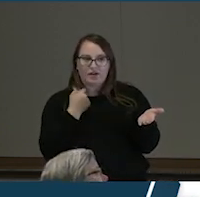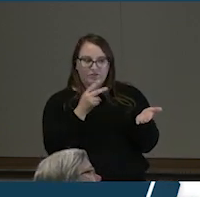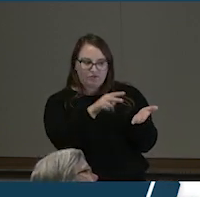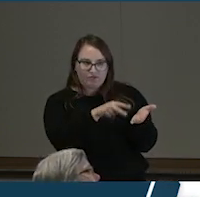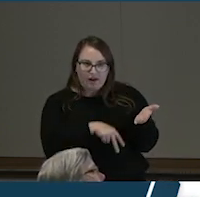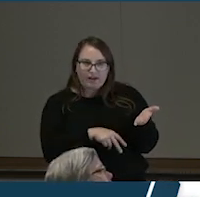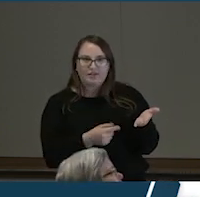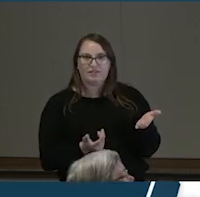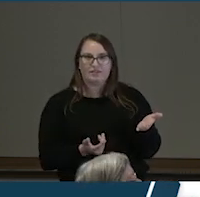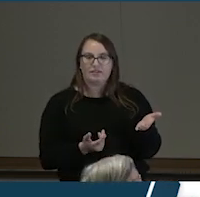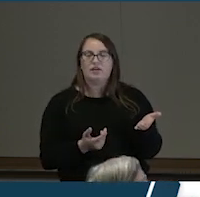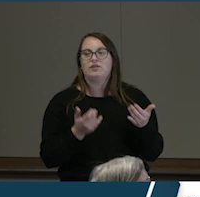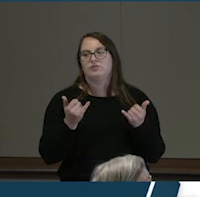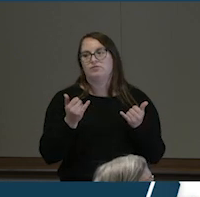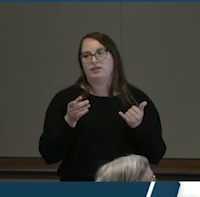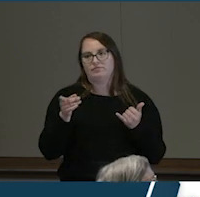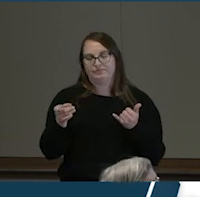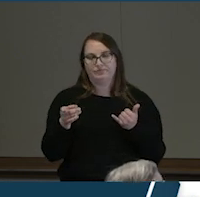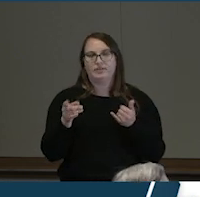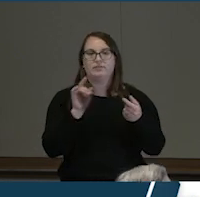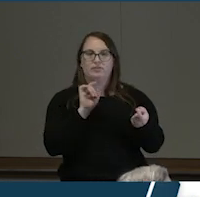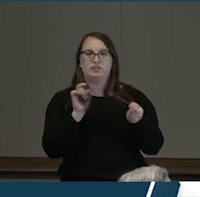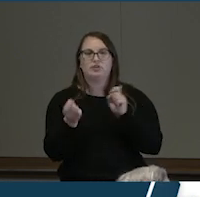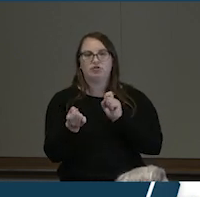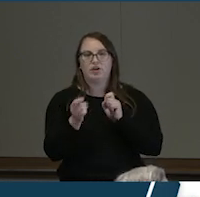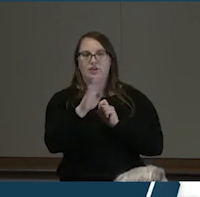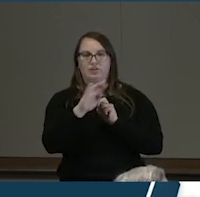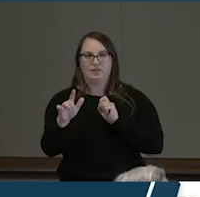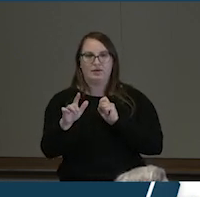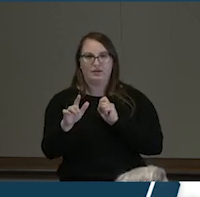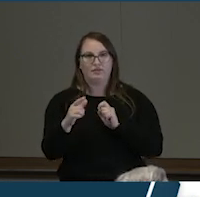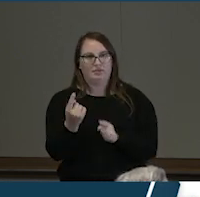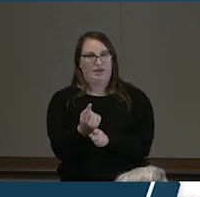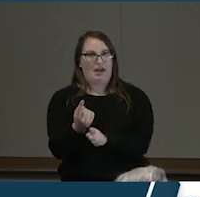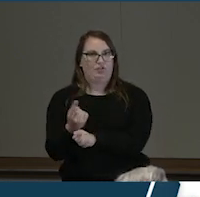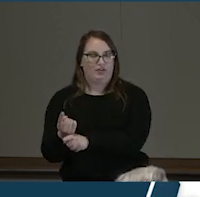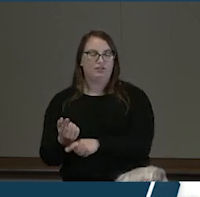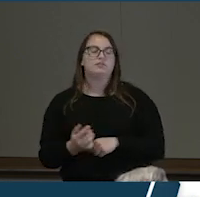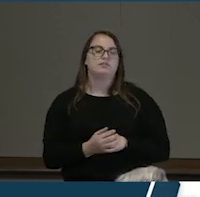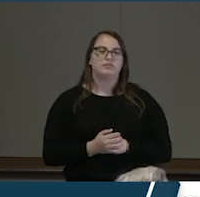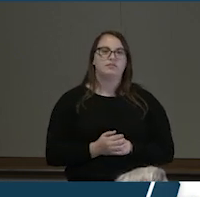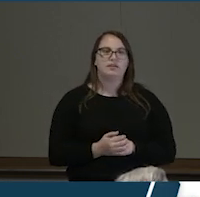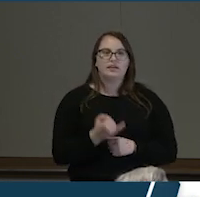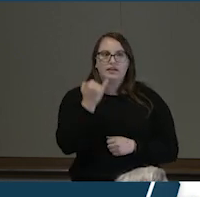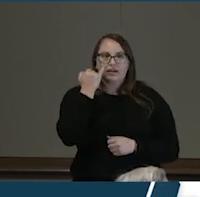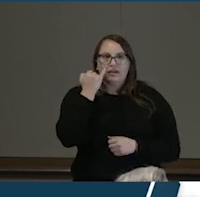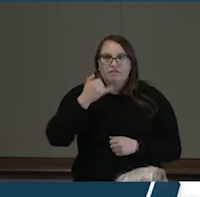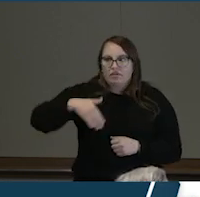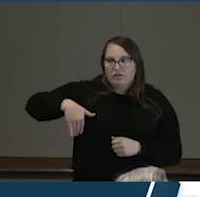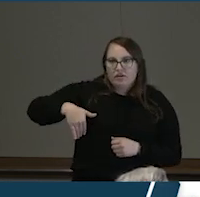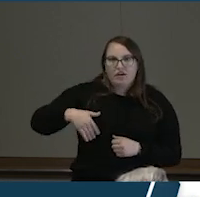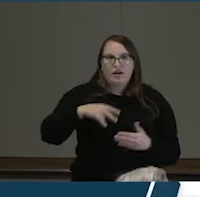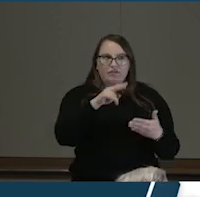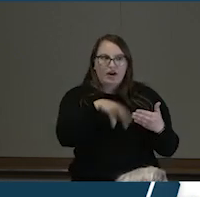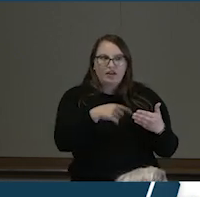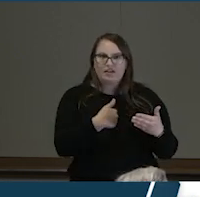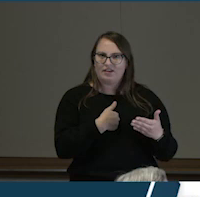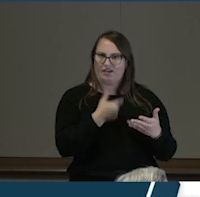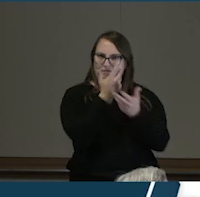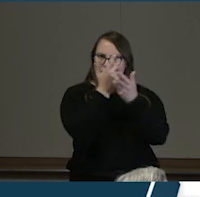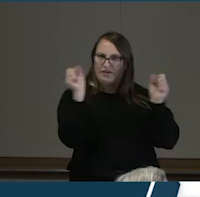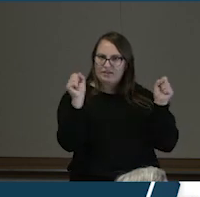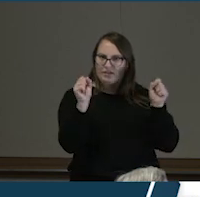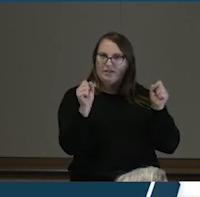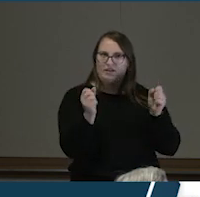they're going to work on that and getting that changed next year. But if I hadn't read it, and I'm the president of the Autism Society,